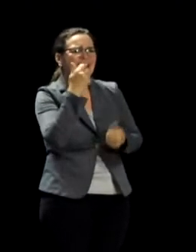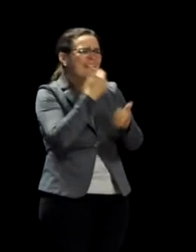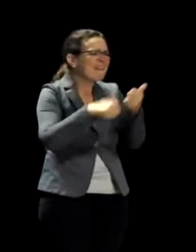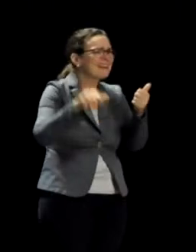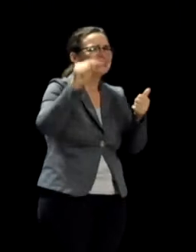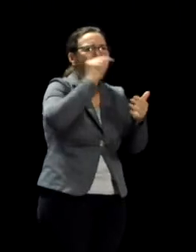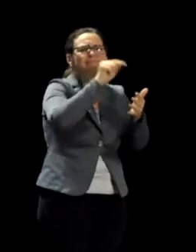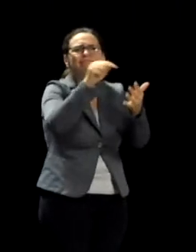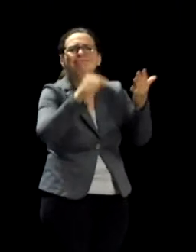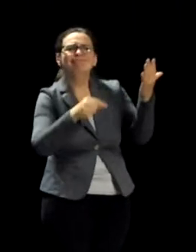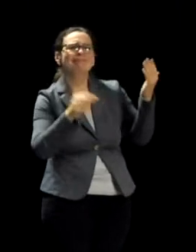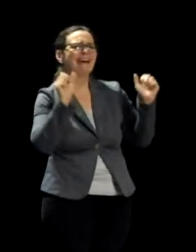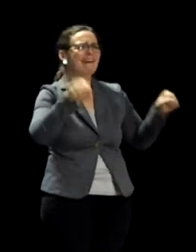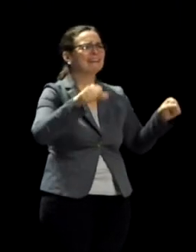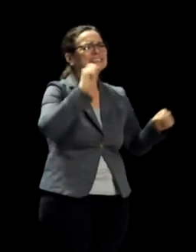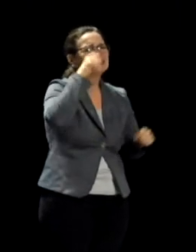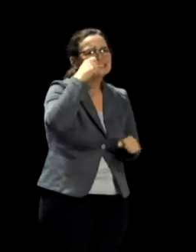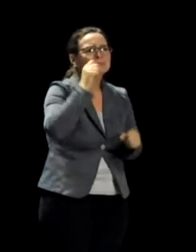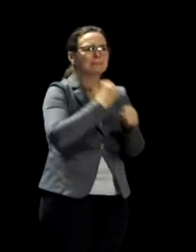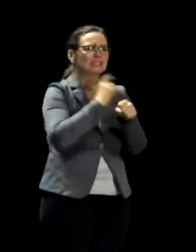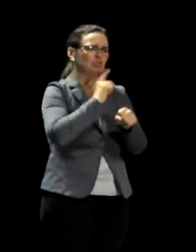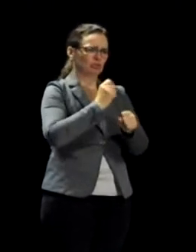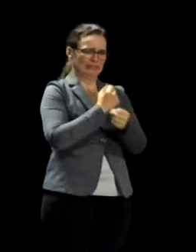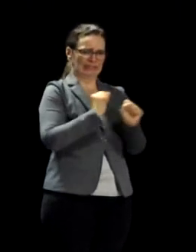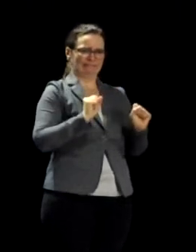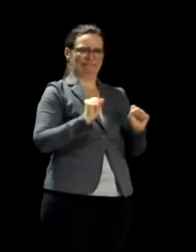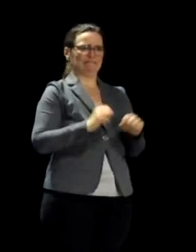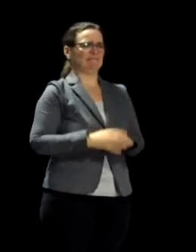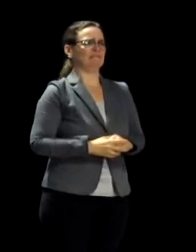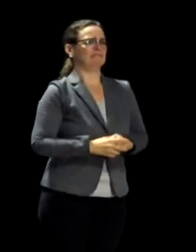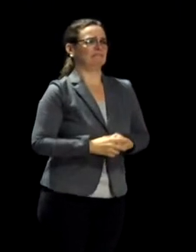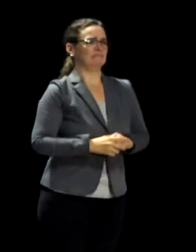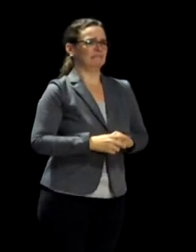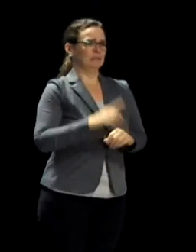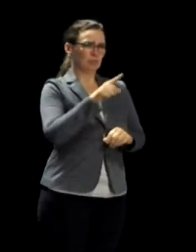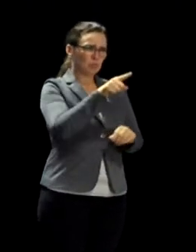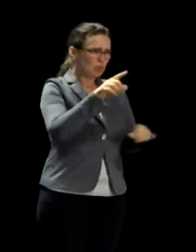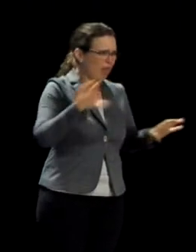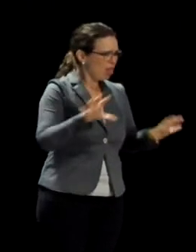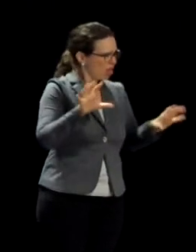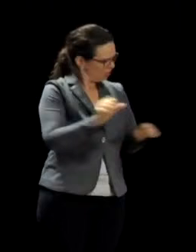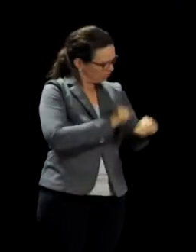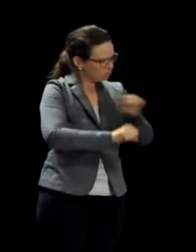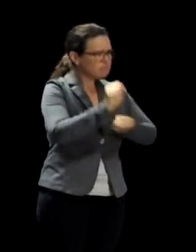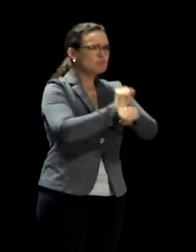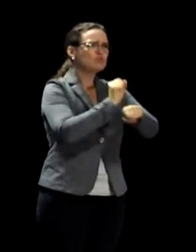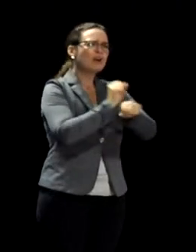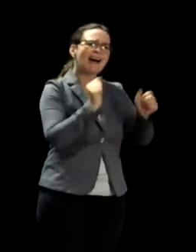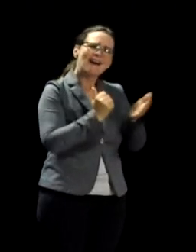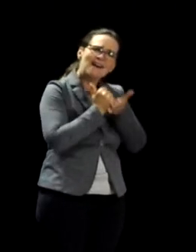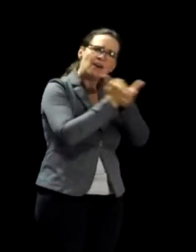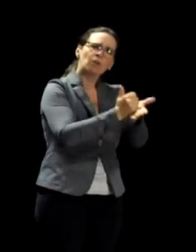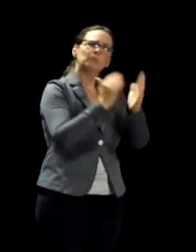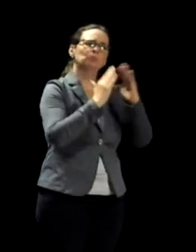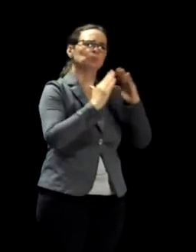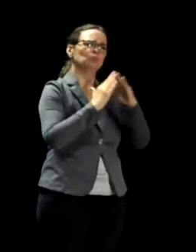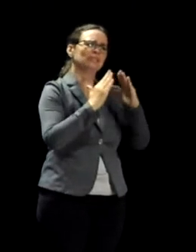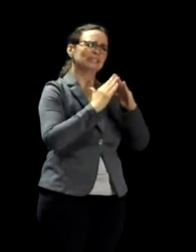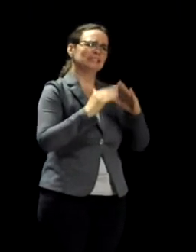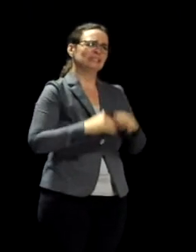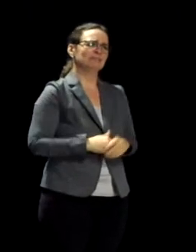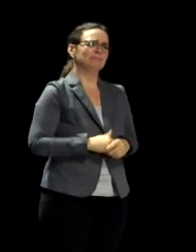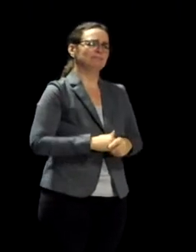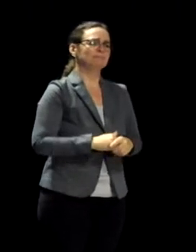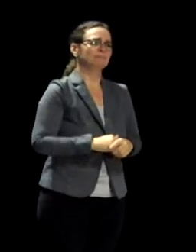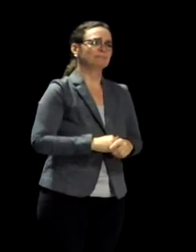Let's get in front of this and figure out who's got it and get those folks better and get them the proper quarantines in place